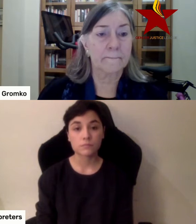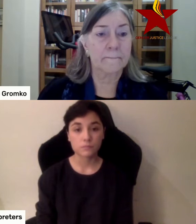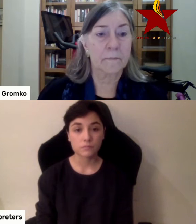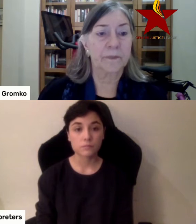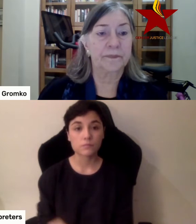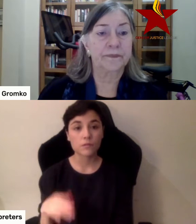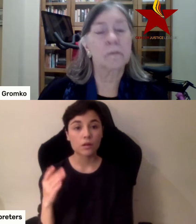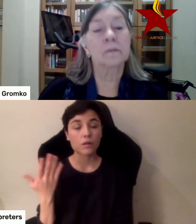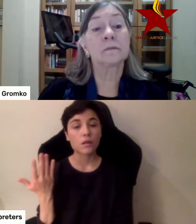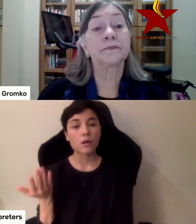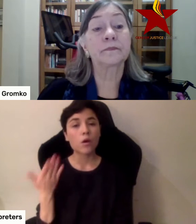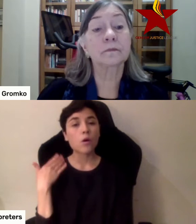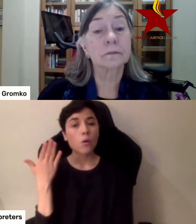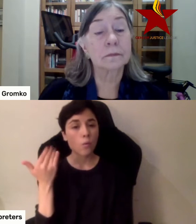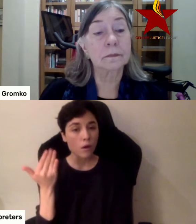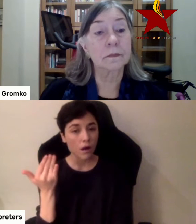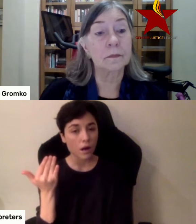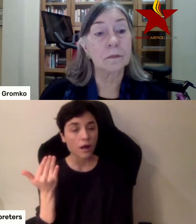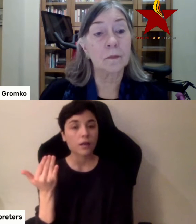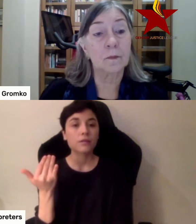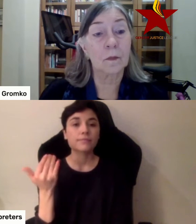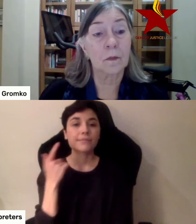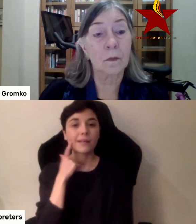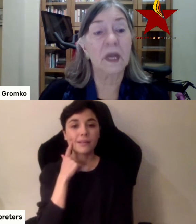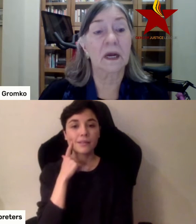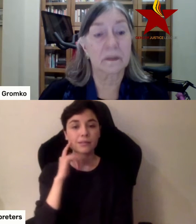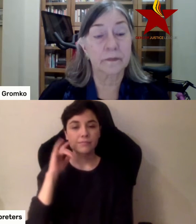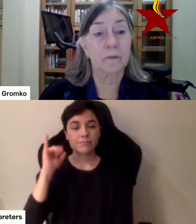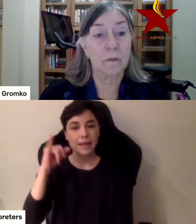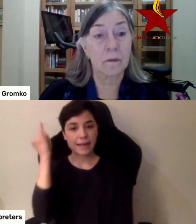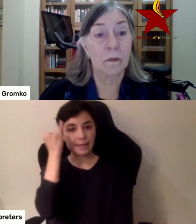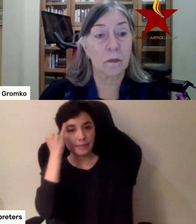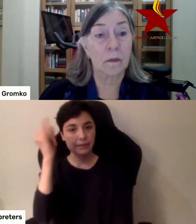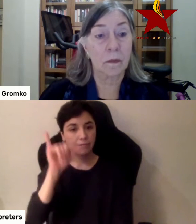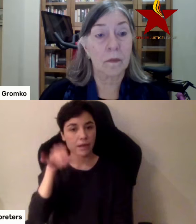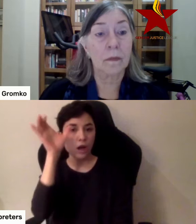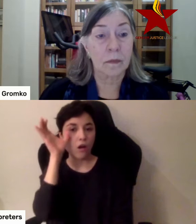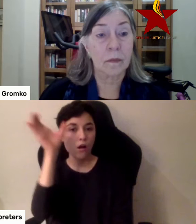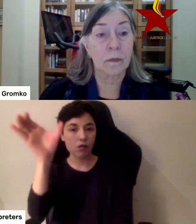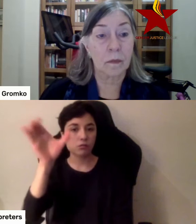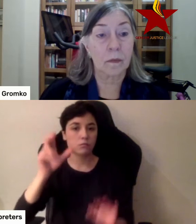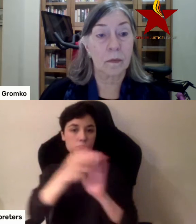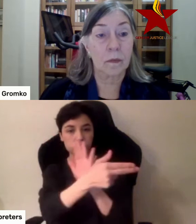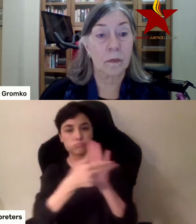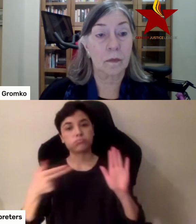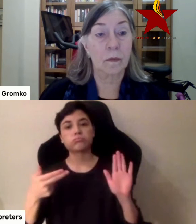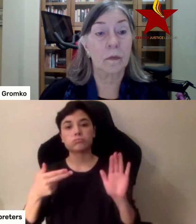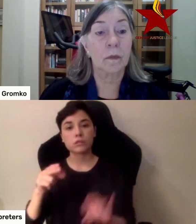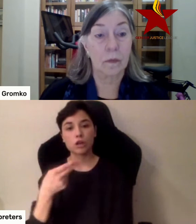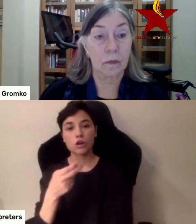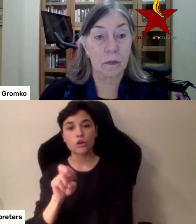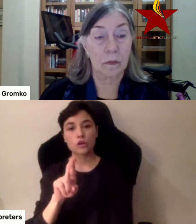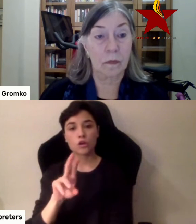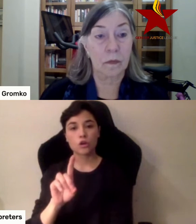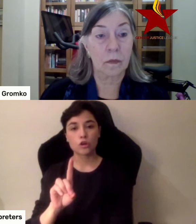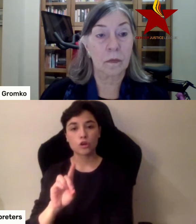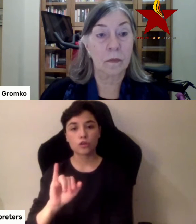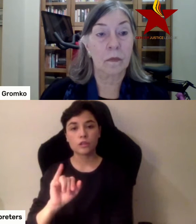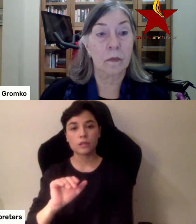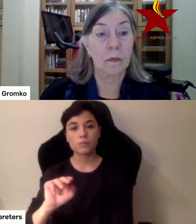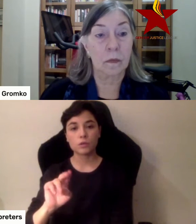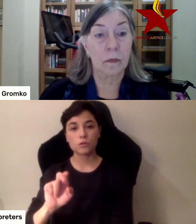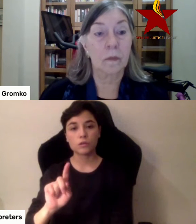because this whole idea of herd immunity, and, you know, we have to get as many people vaccinated as possible so that we